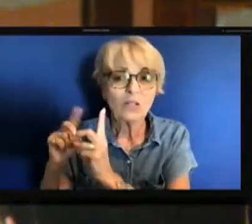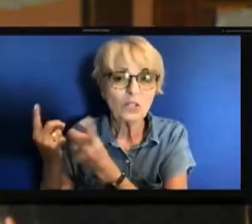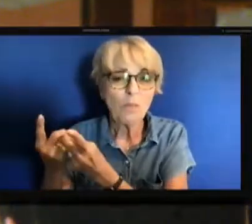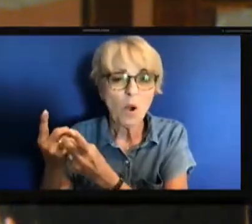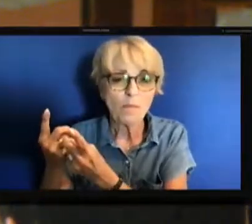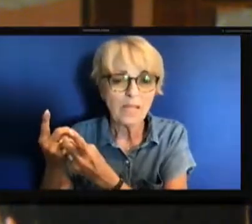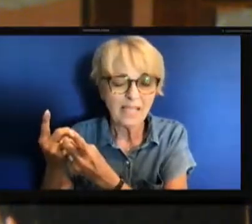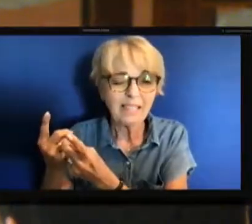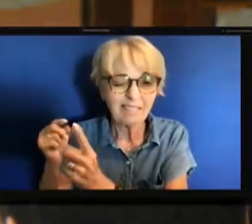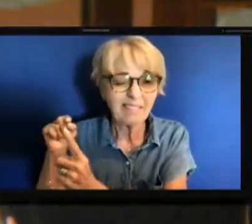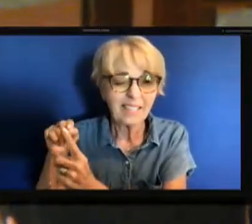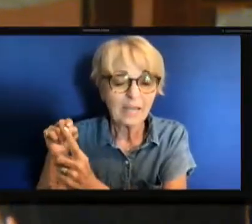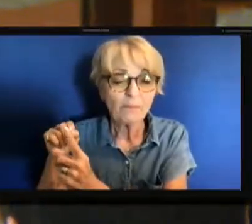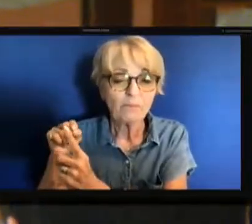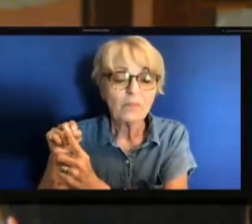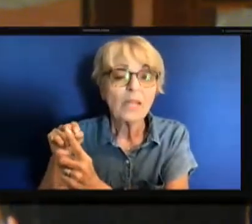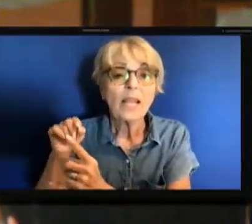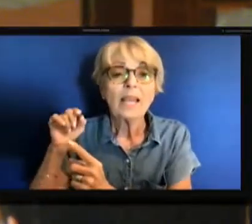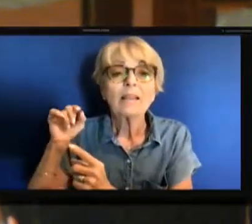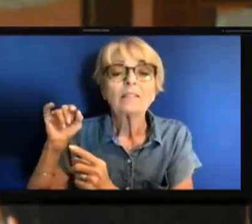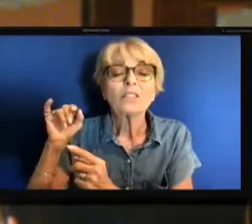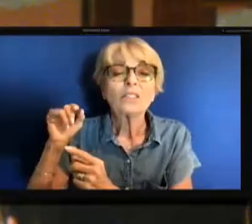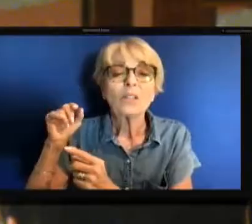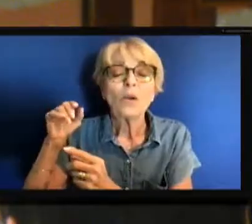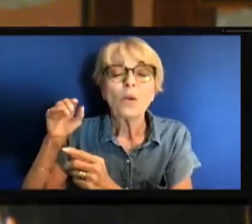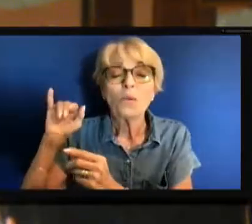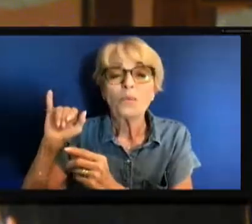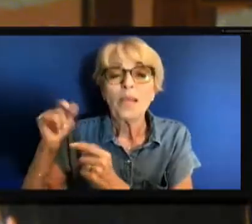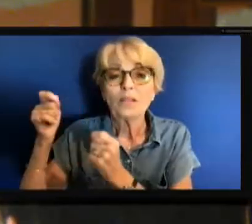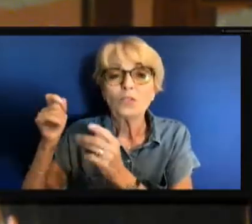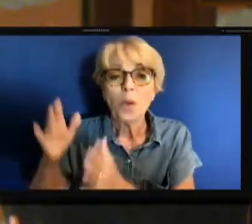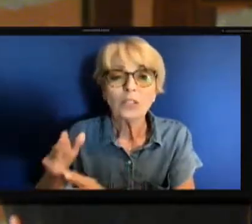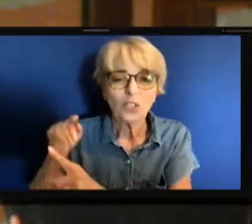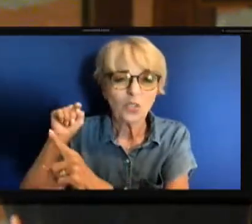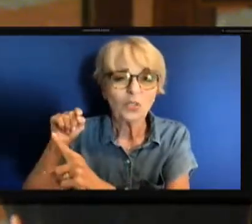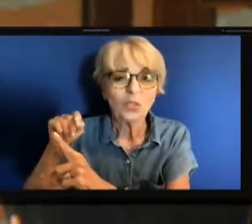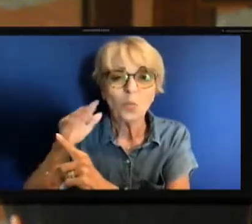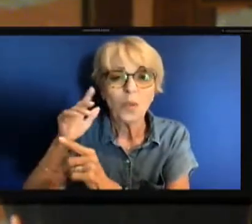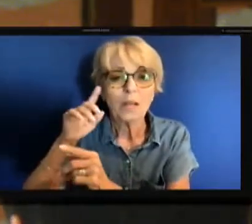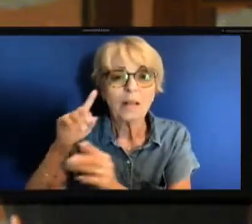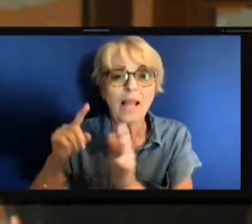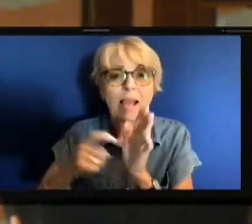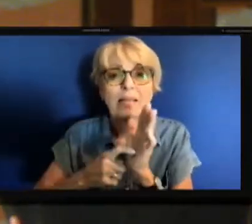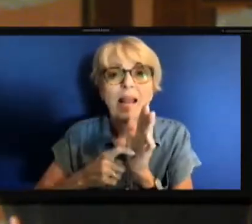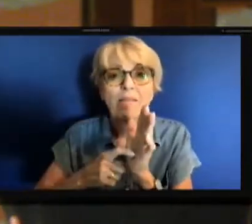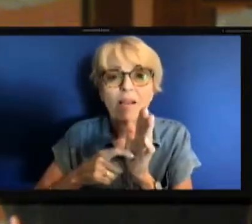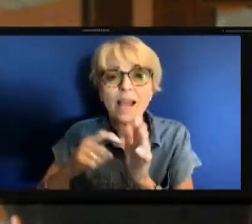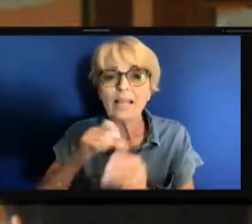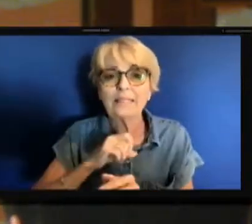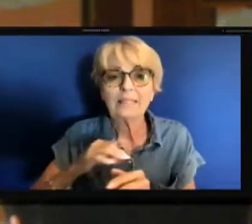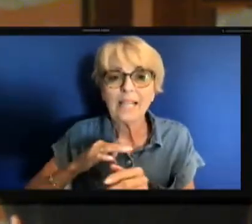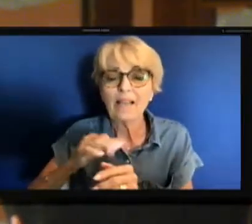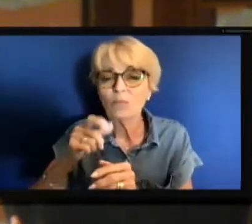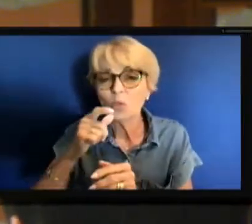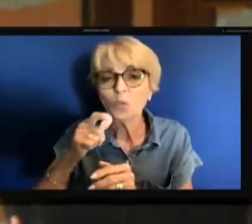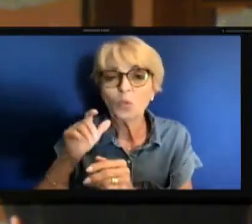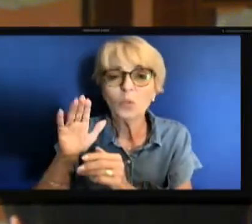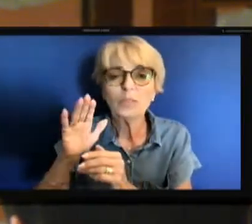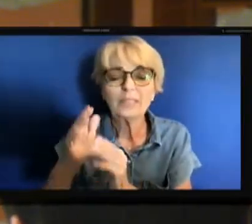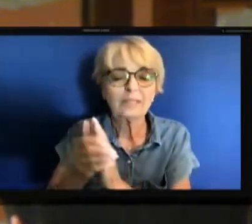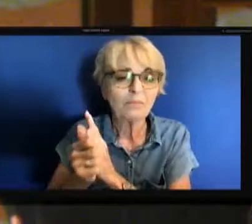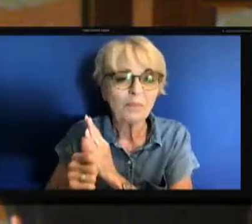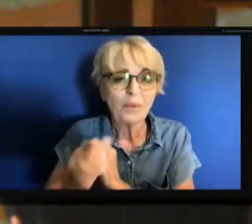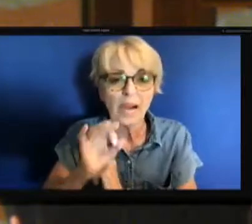then the director of that department will identify the staff whose expertise is necessary to review the